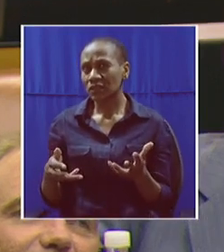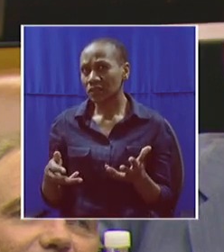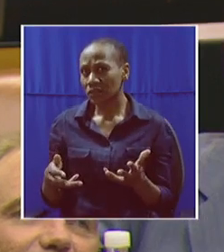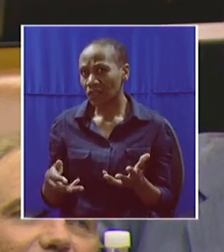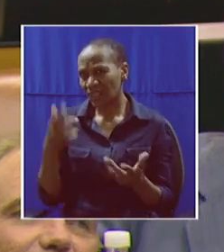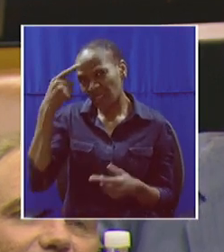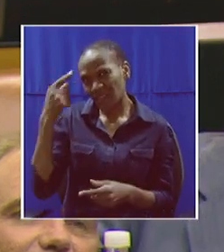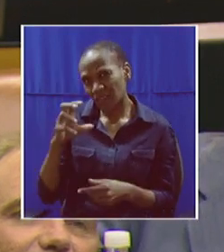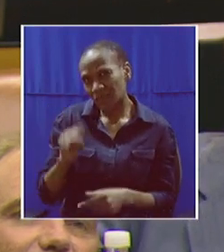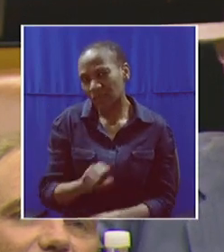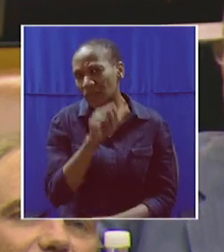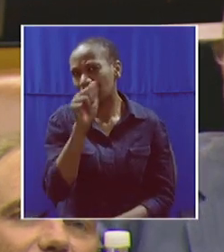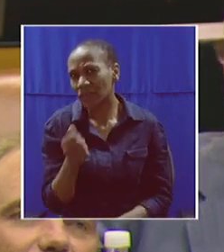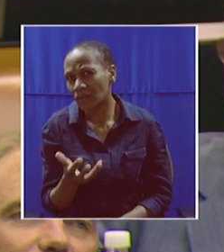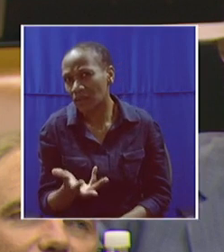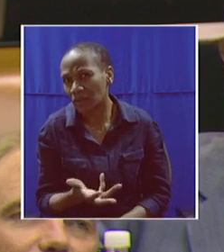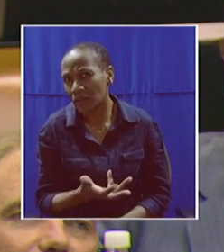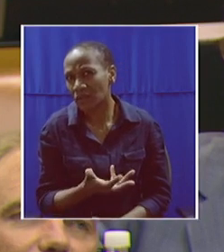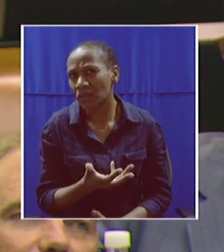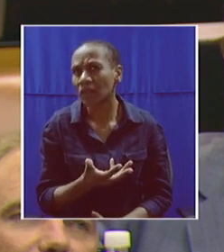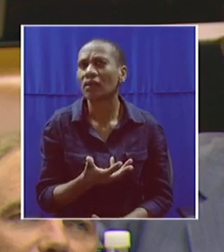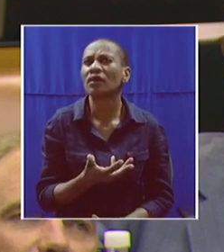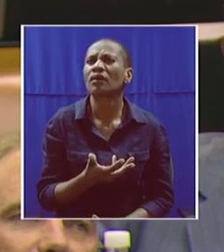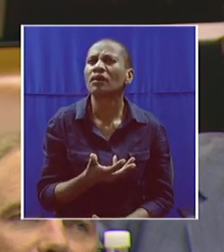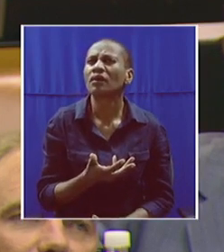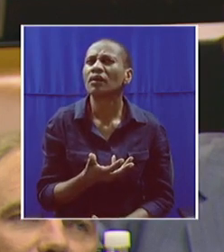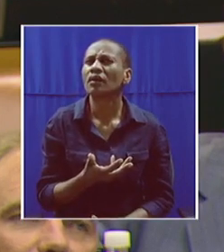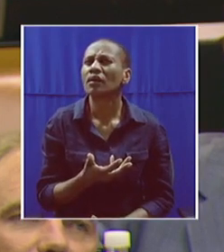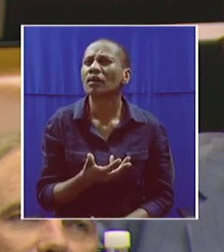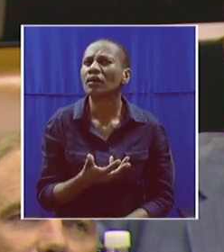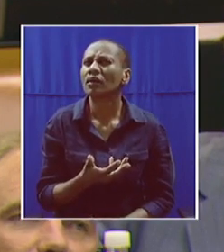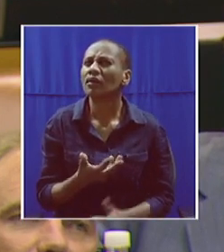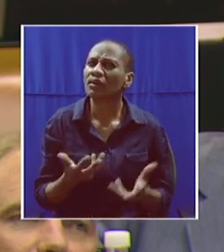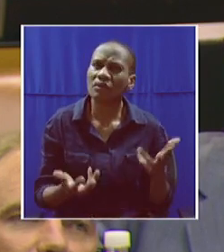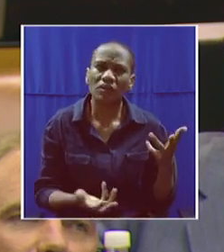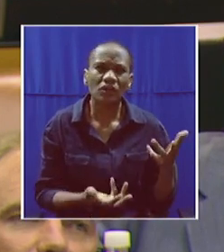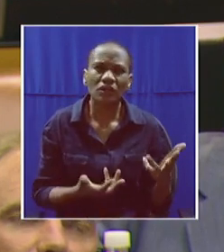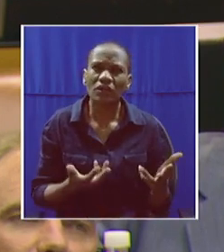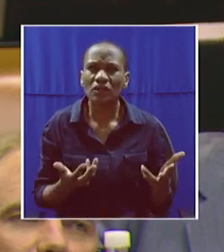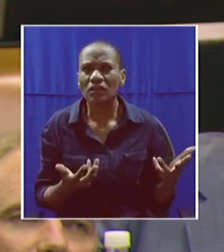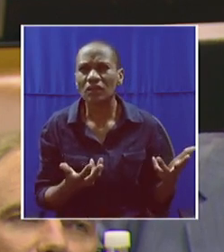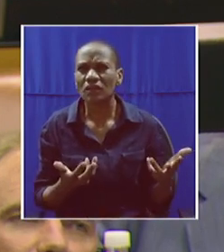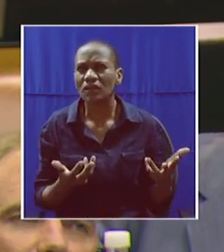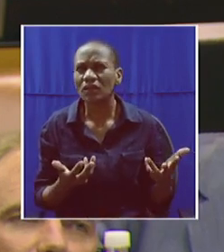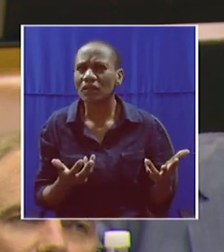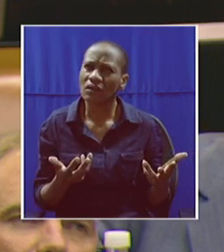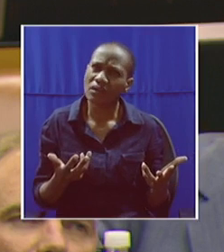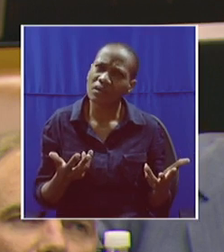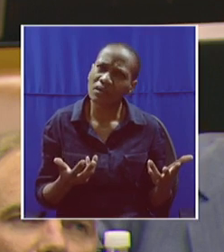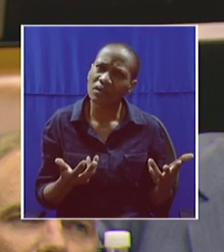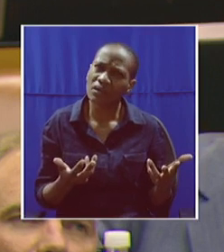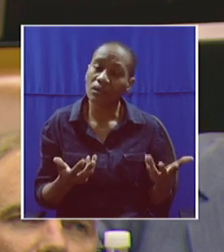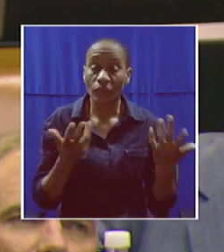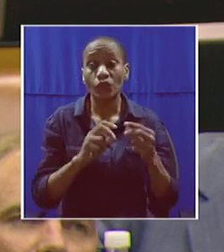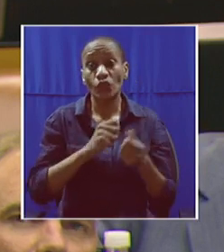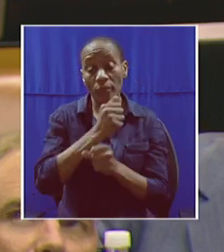South Africa with its um uh natural uh adaption for uh renewable